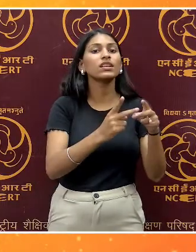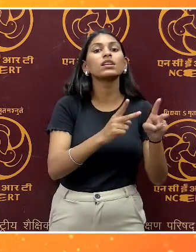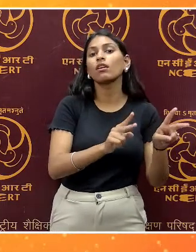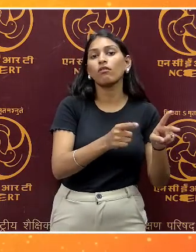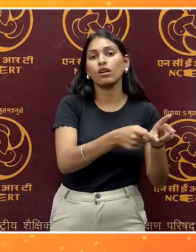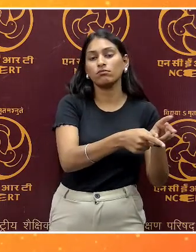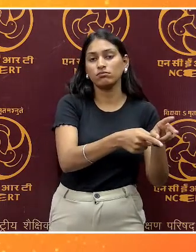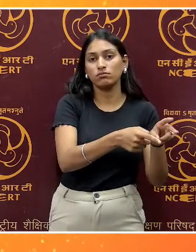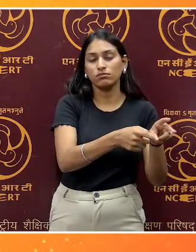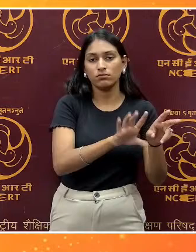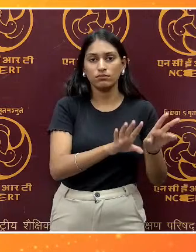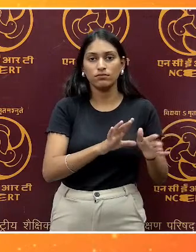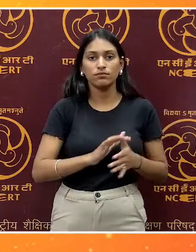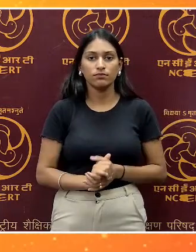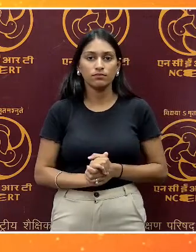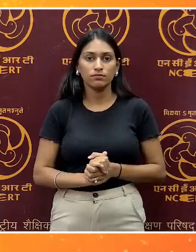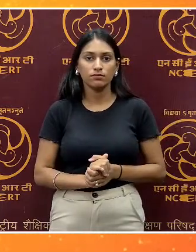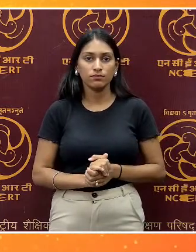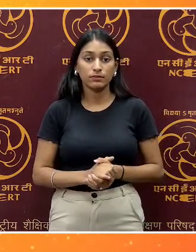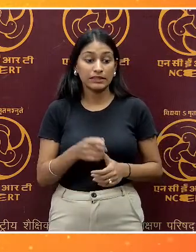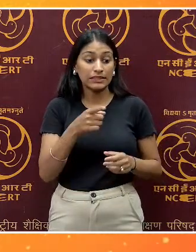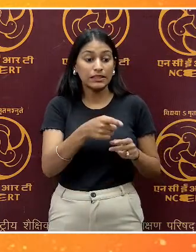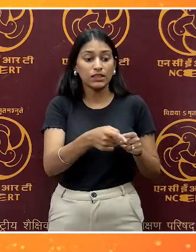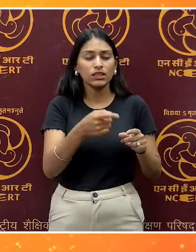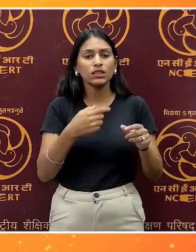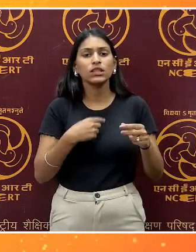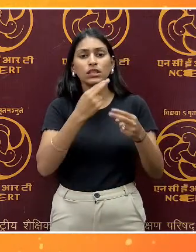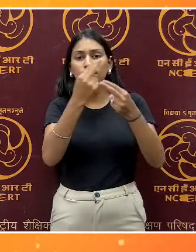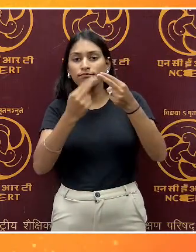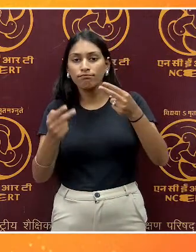then direction also will be given by the diagram.